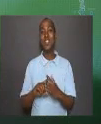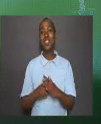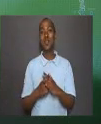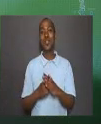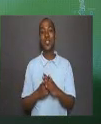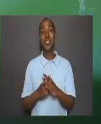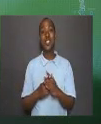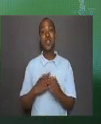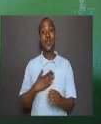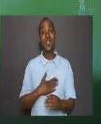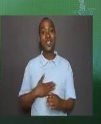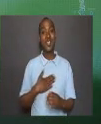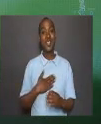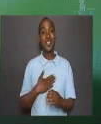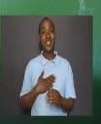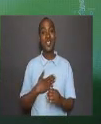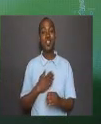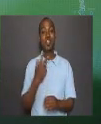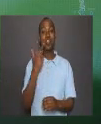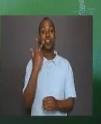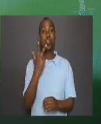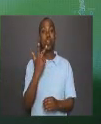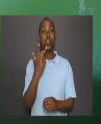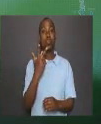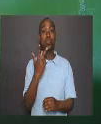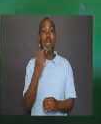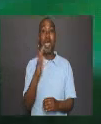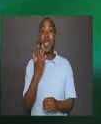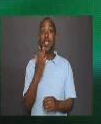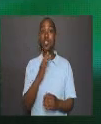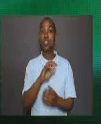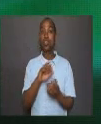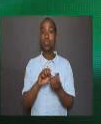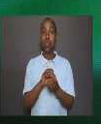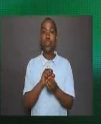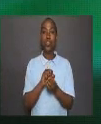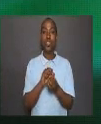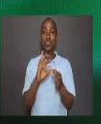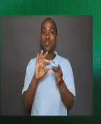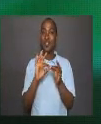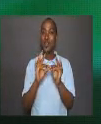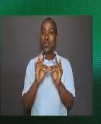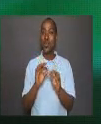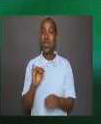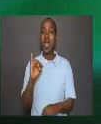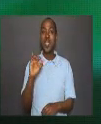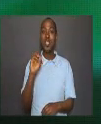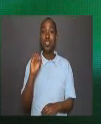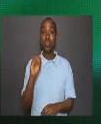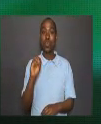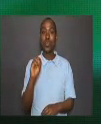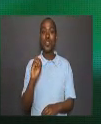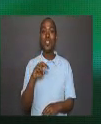Please define the three types of solutions: isotonic,